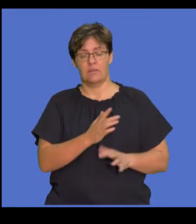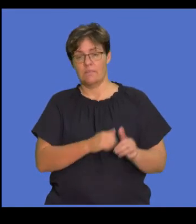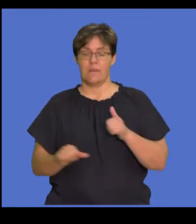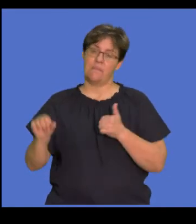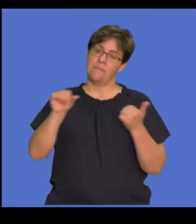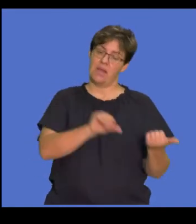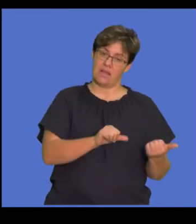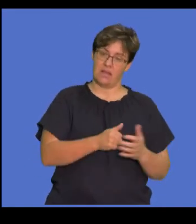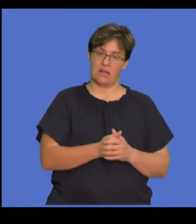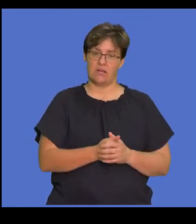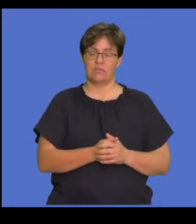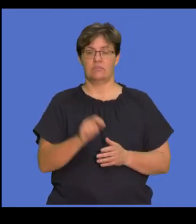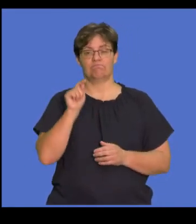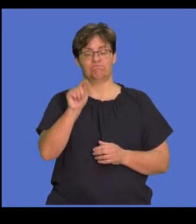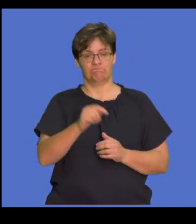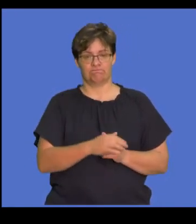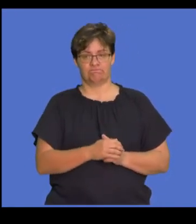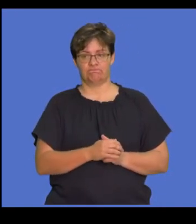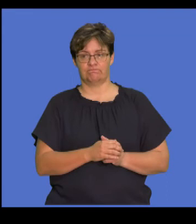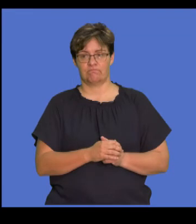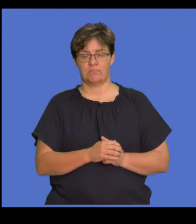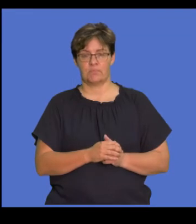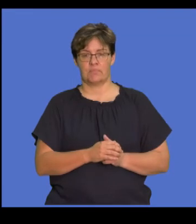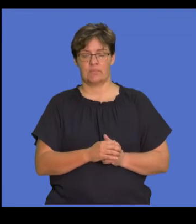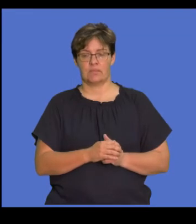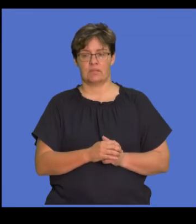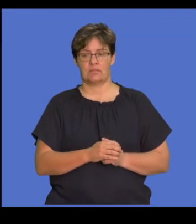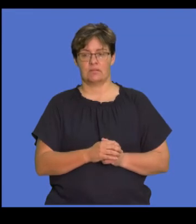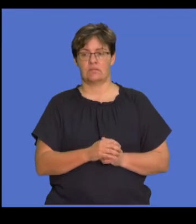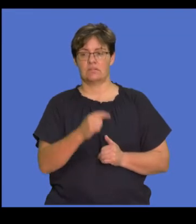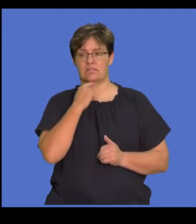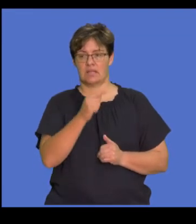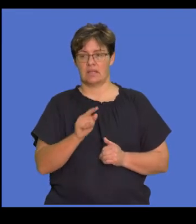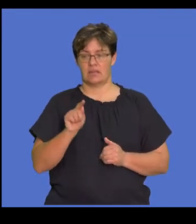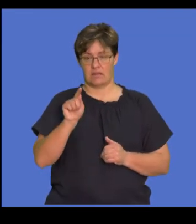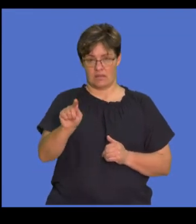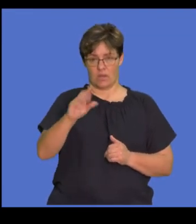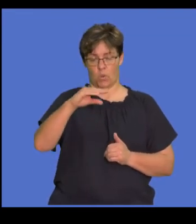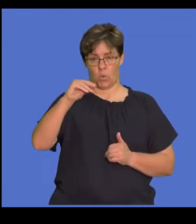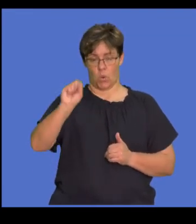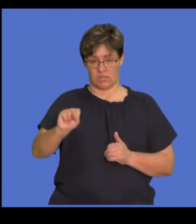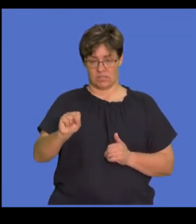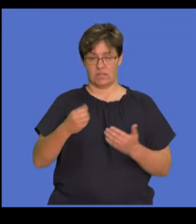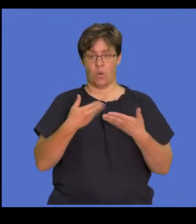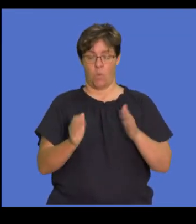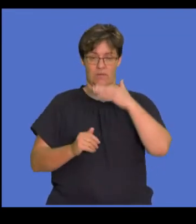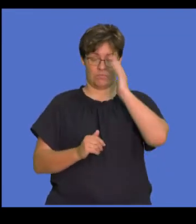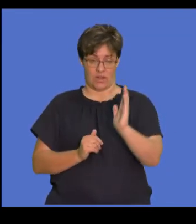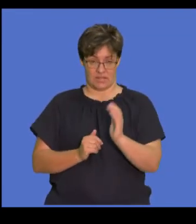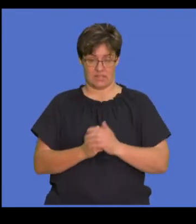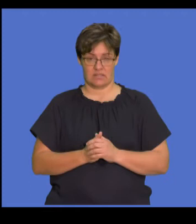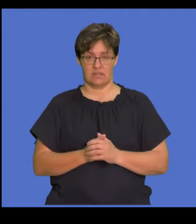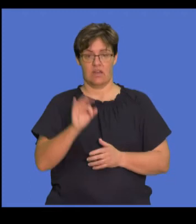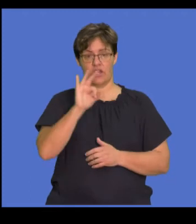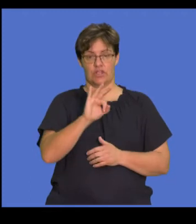to the calculator, you will press, let me just move it here. Okay, so you will press again cos, it opens the